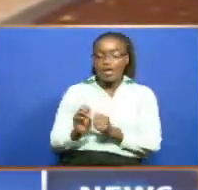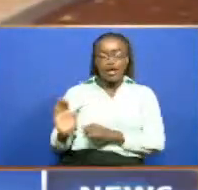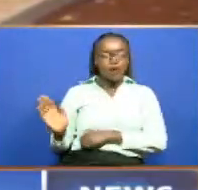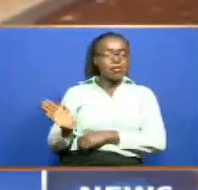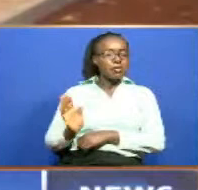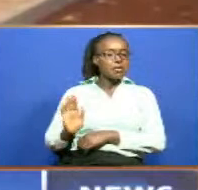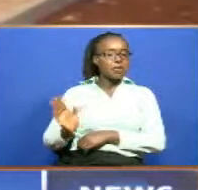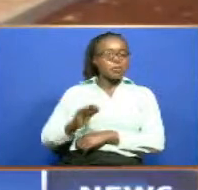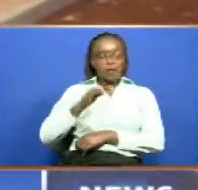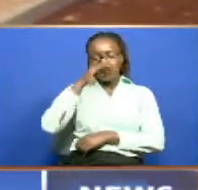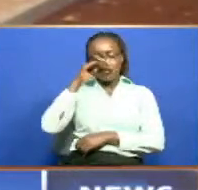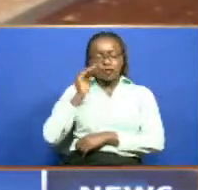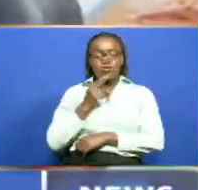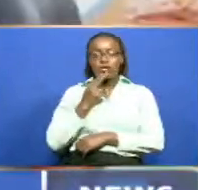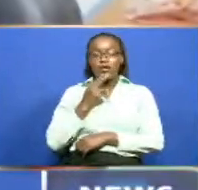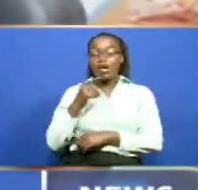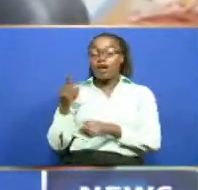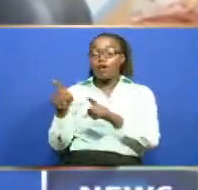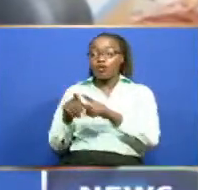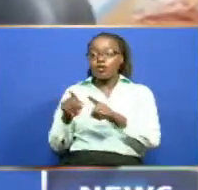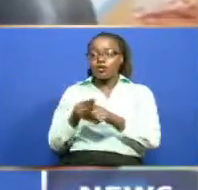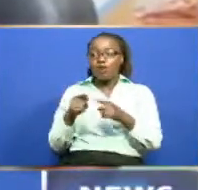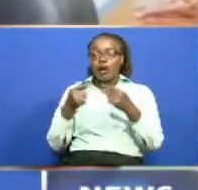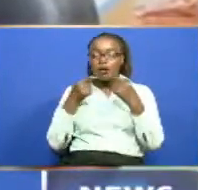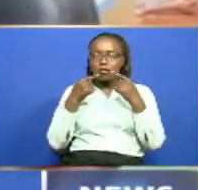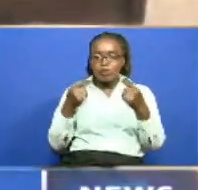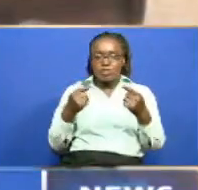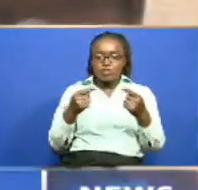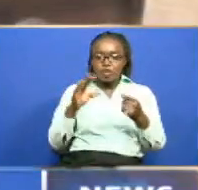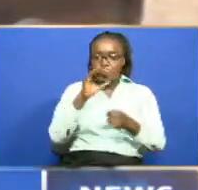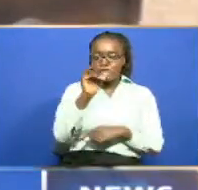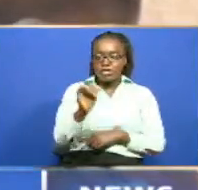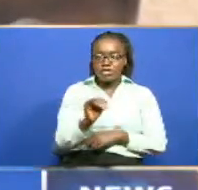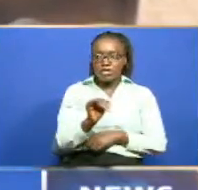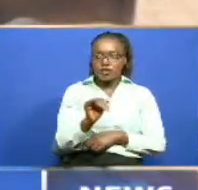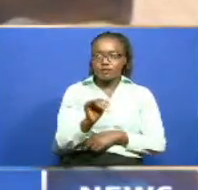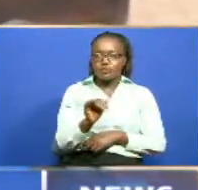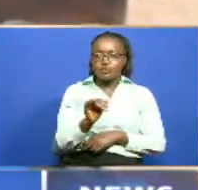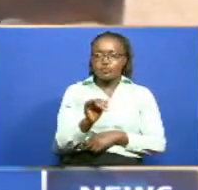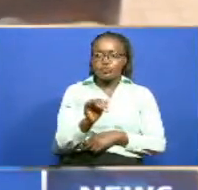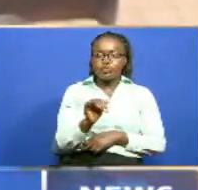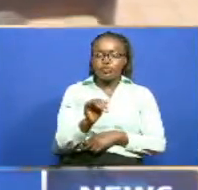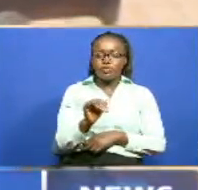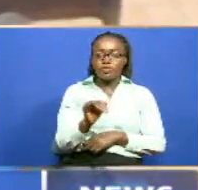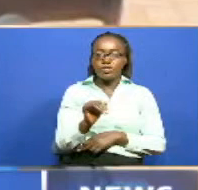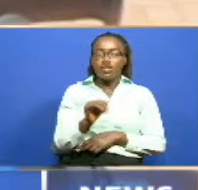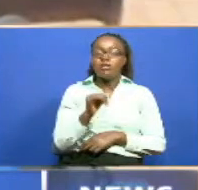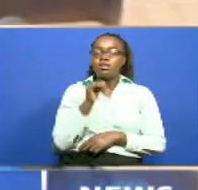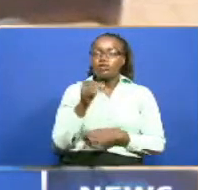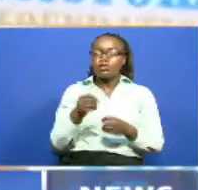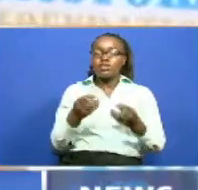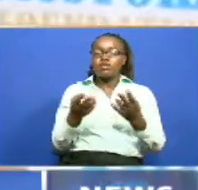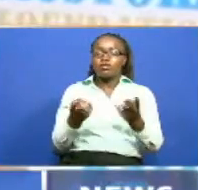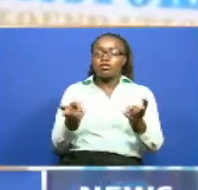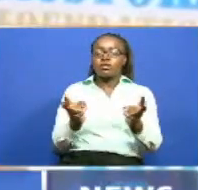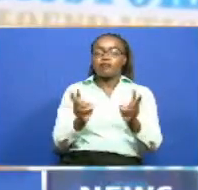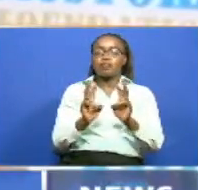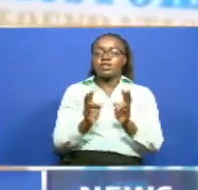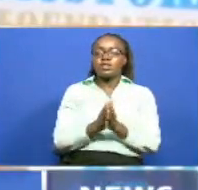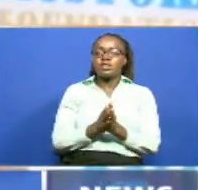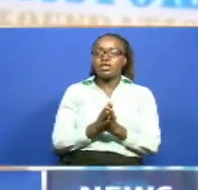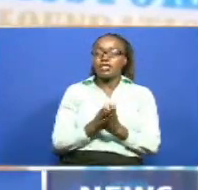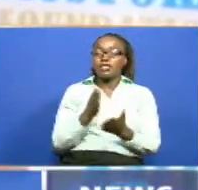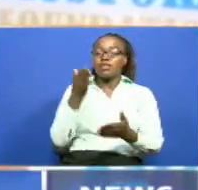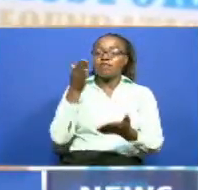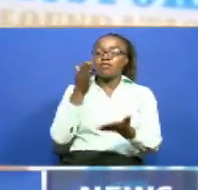Kalonzo Musyoka had also queried the pronouncement by the Chief Justice, which wasn't issued from the bench. The